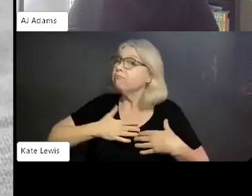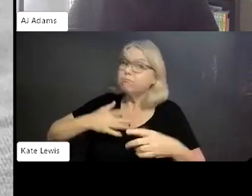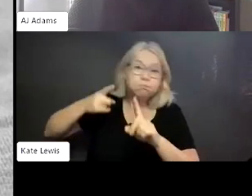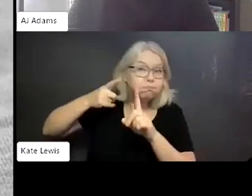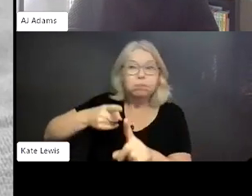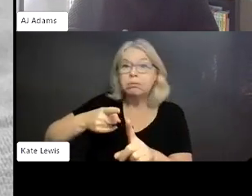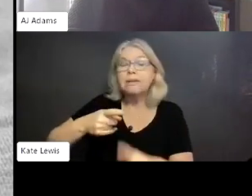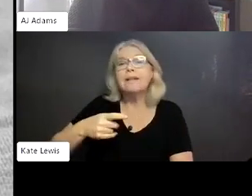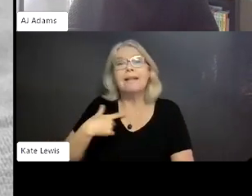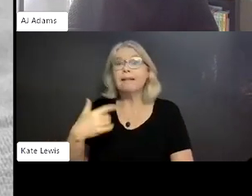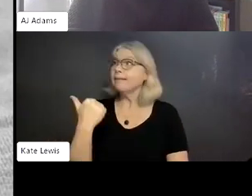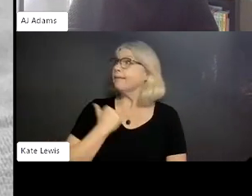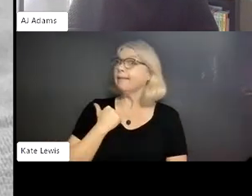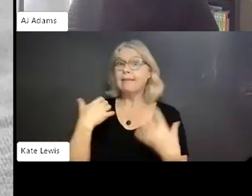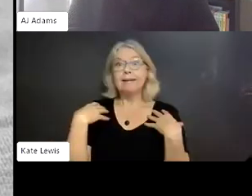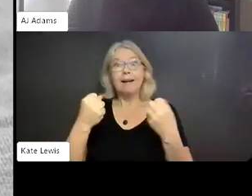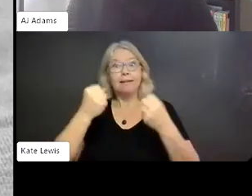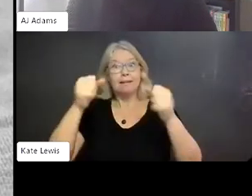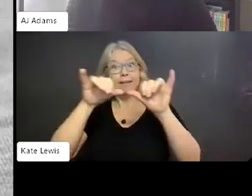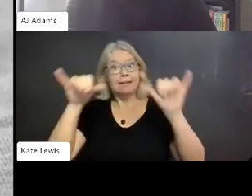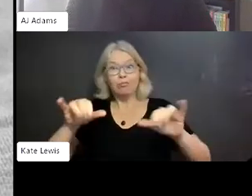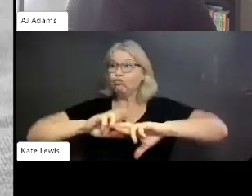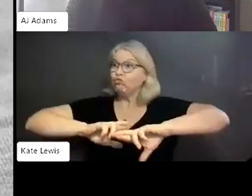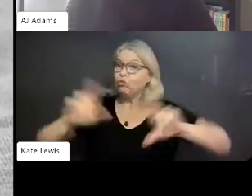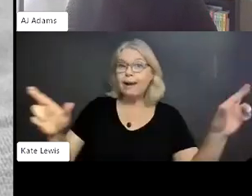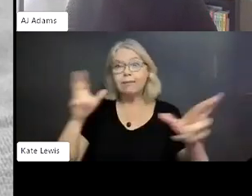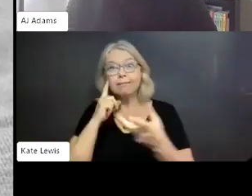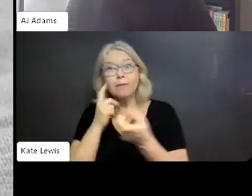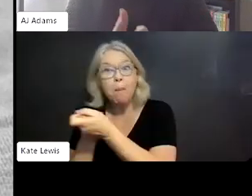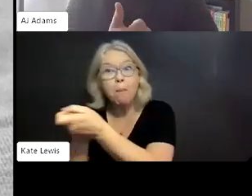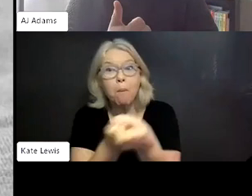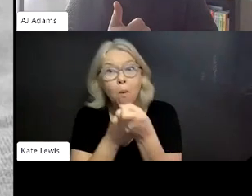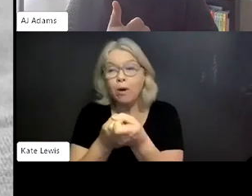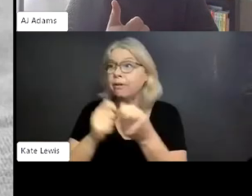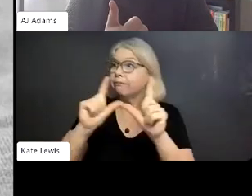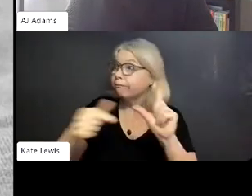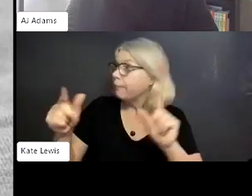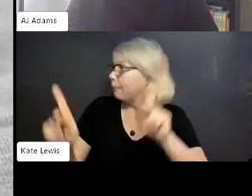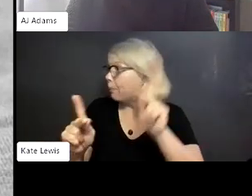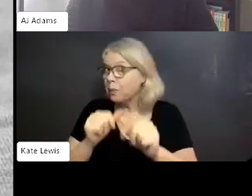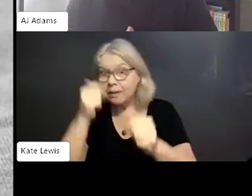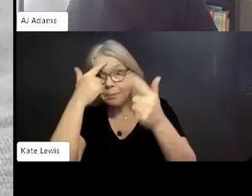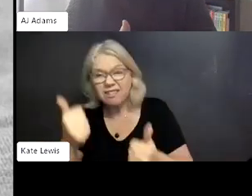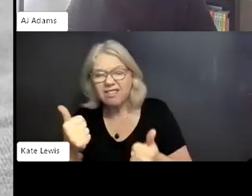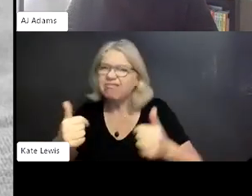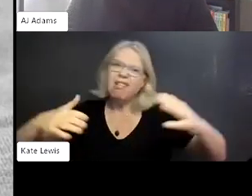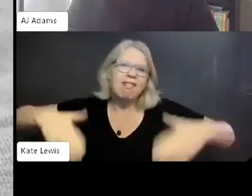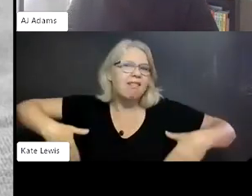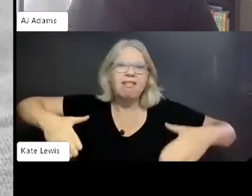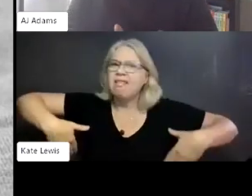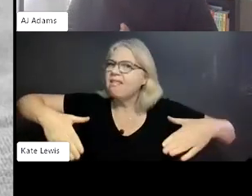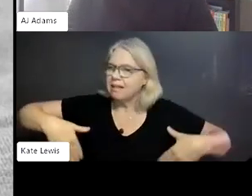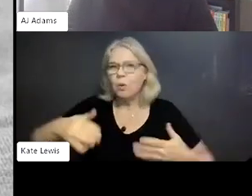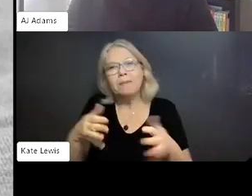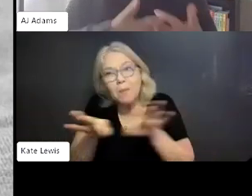LGBTI people living with dementia. And because of that, we need all of you on this call to help us help queer